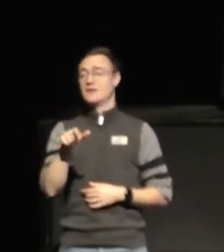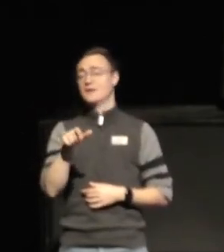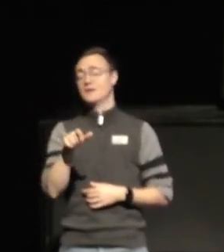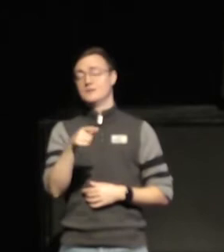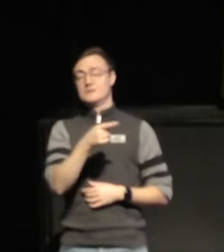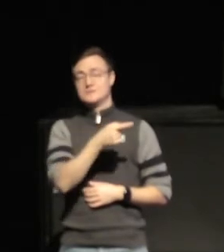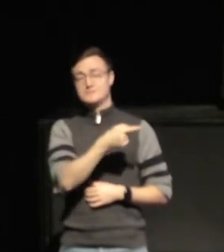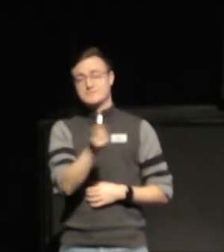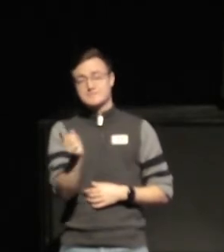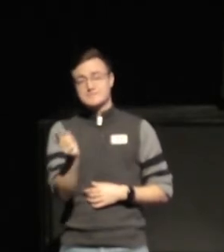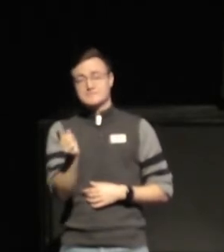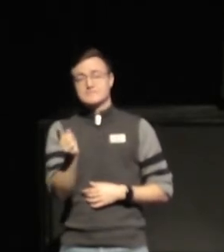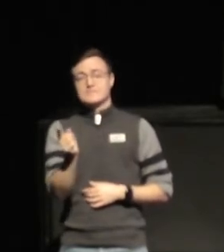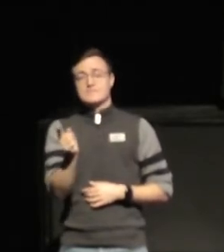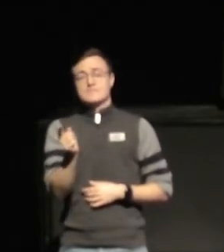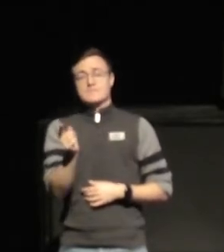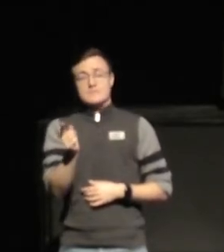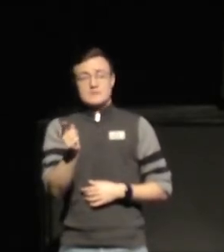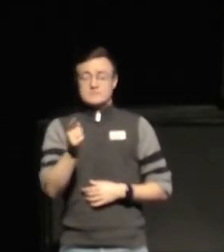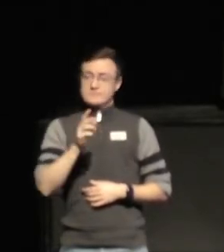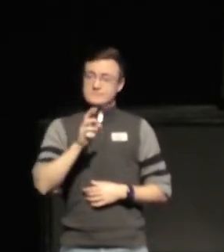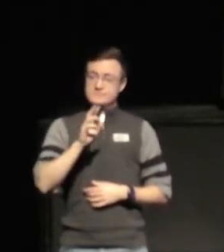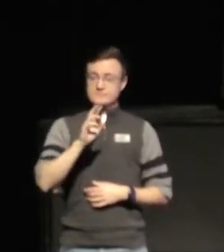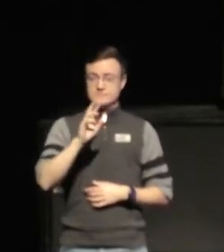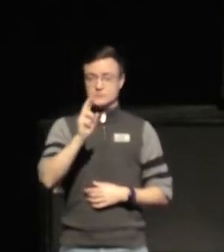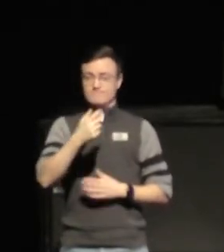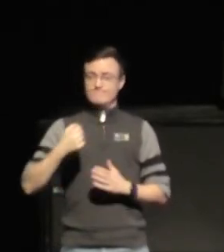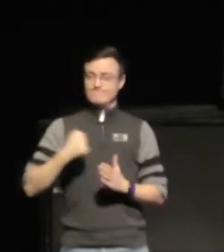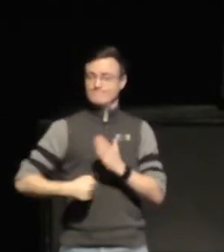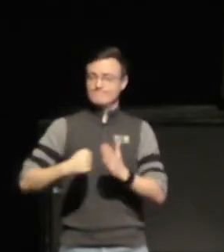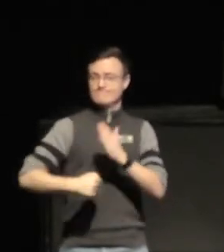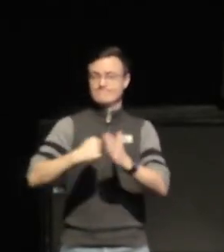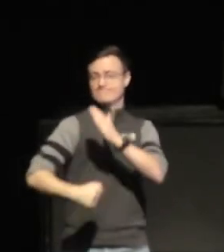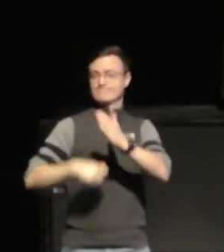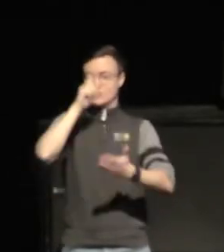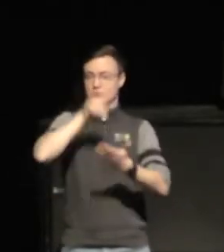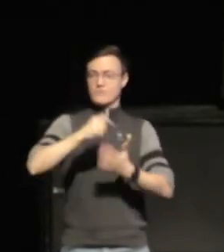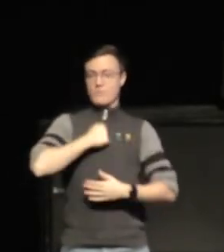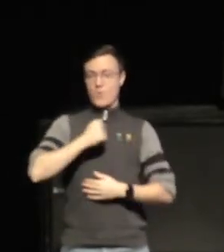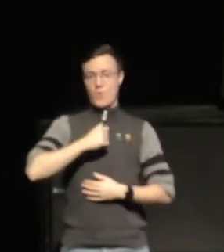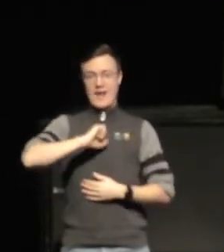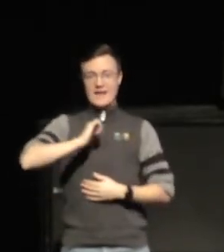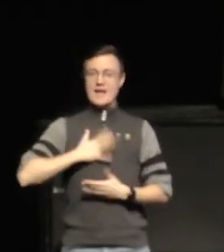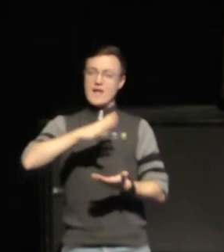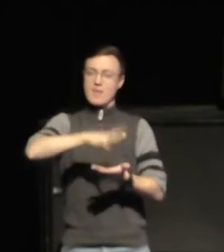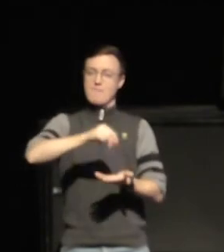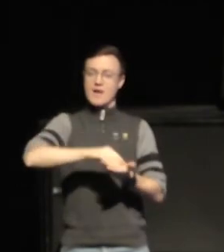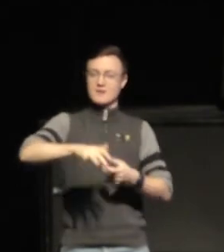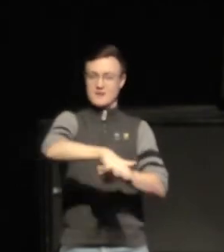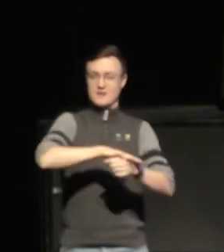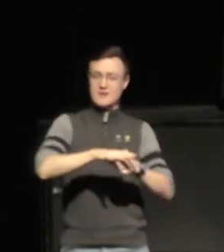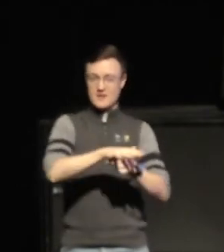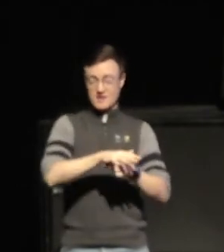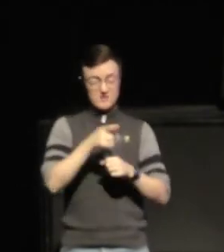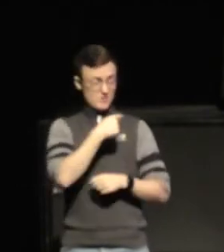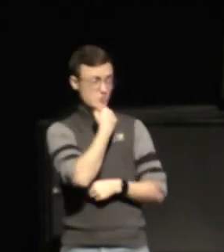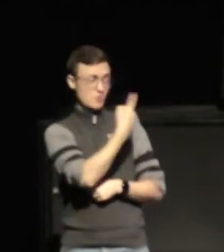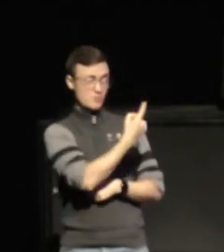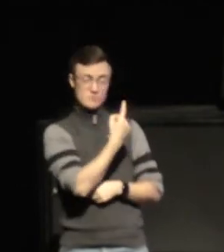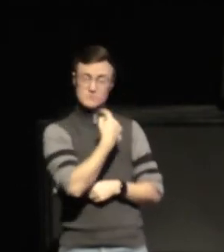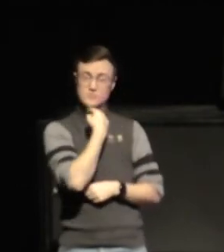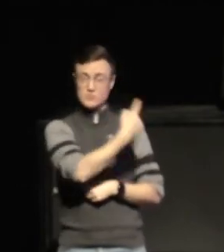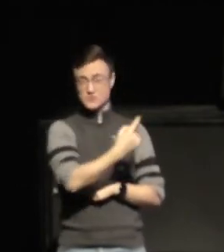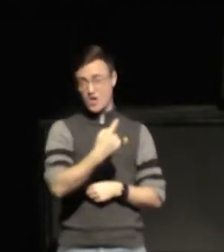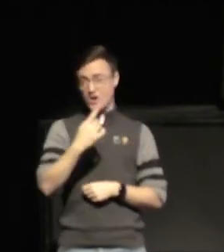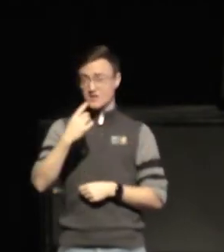the people that are resisting, for example, land possession, land grabbing cases,